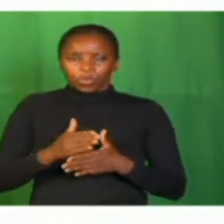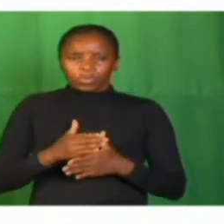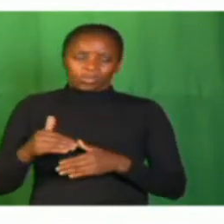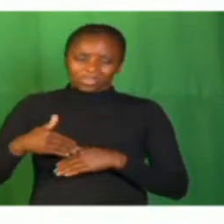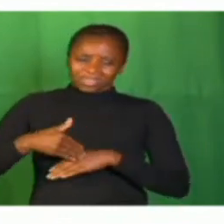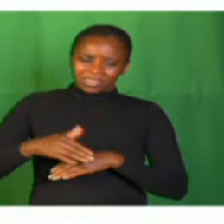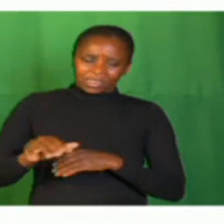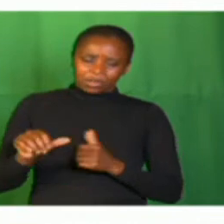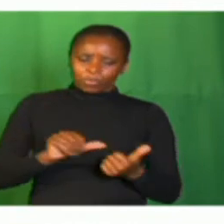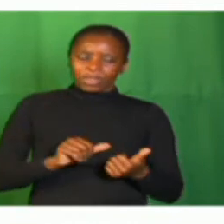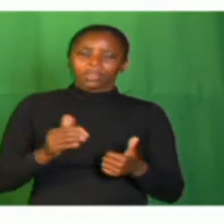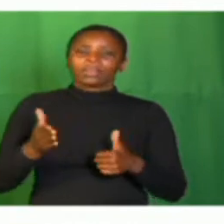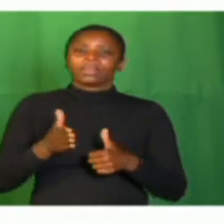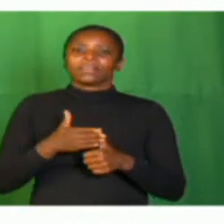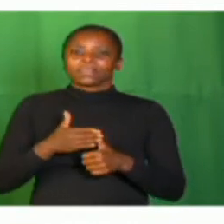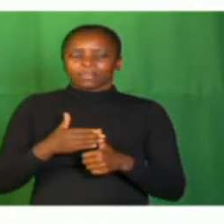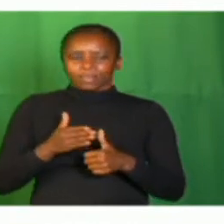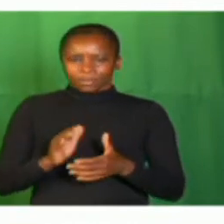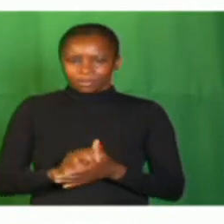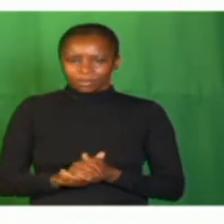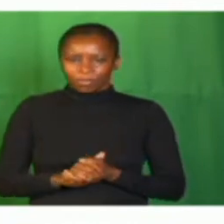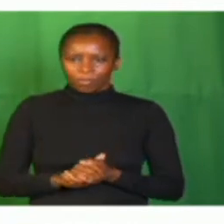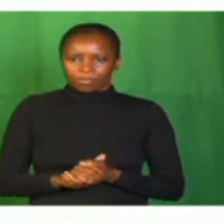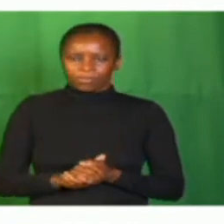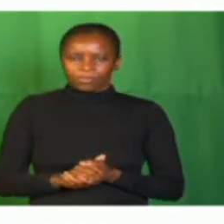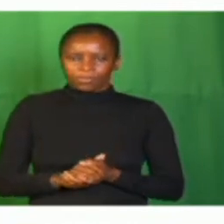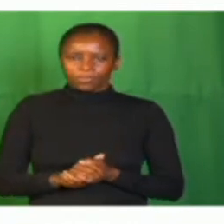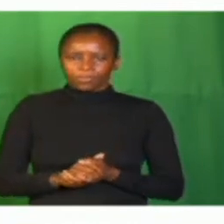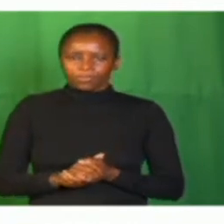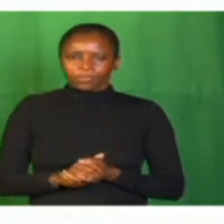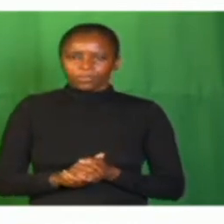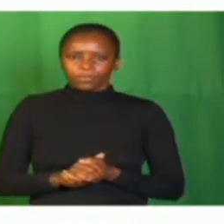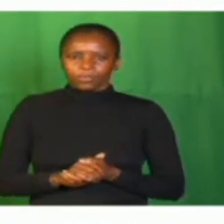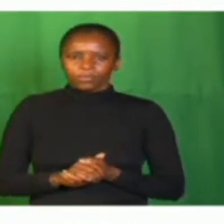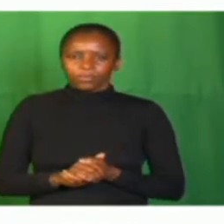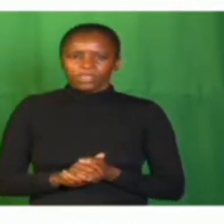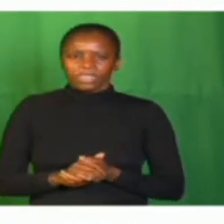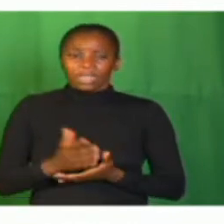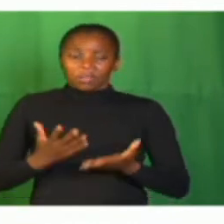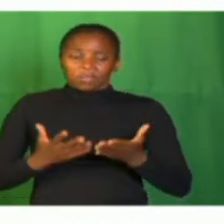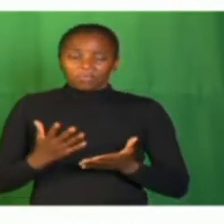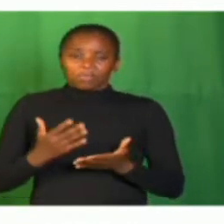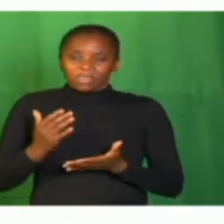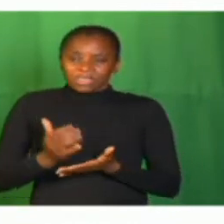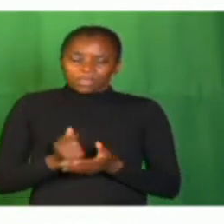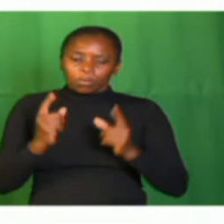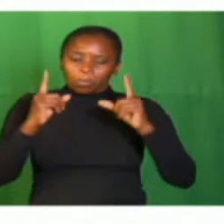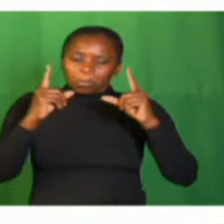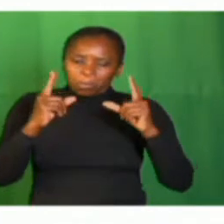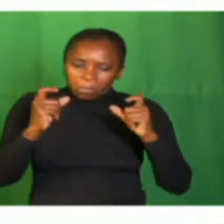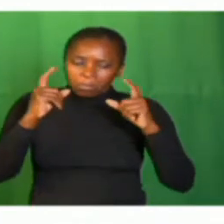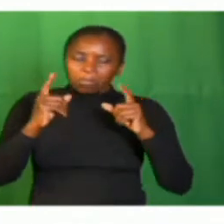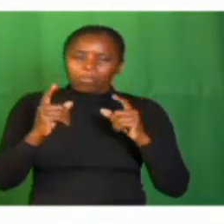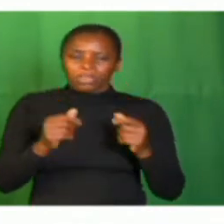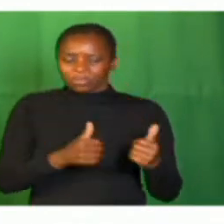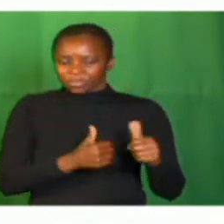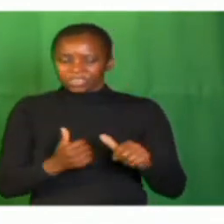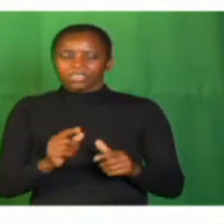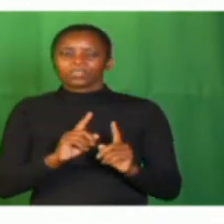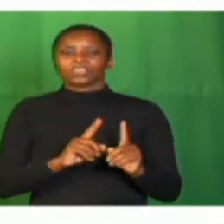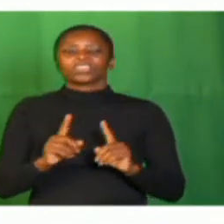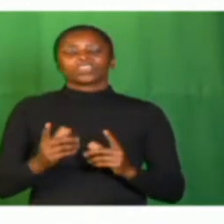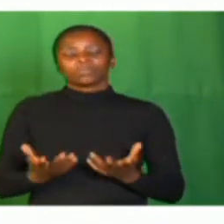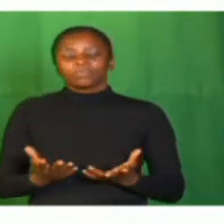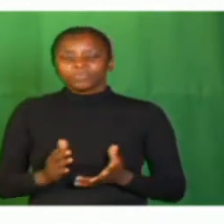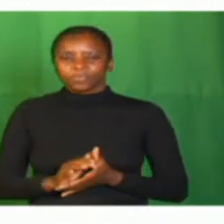would very much appreciate if you can maybe take a photo of whatever you've done, of the working that you've done, but it's all the